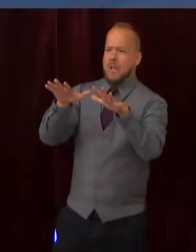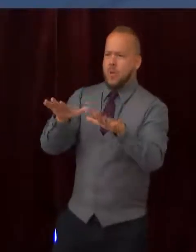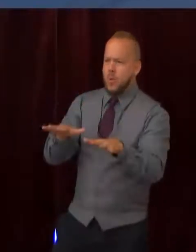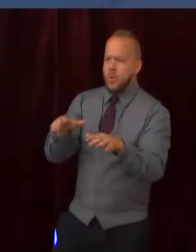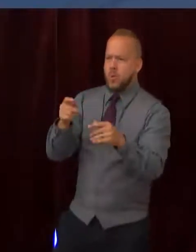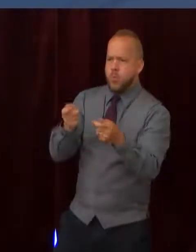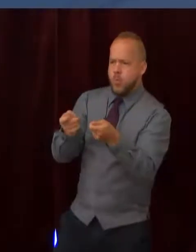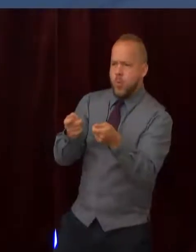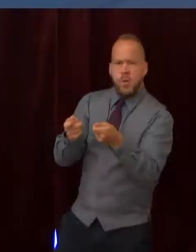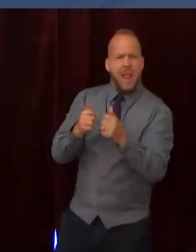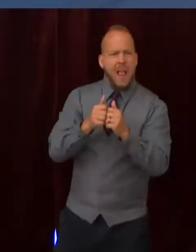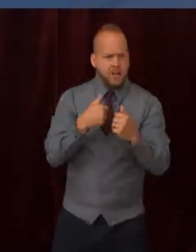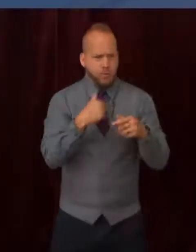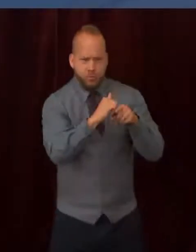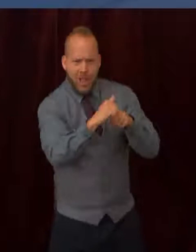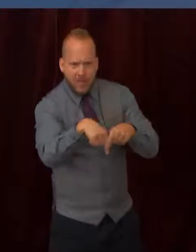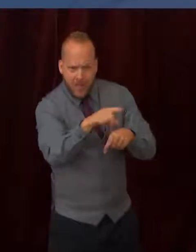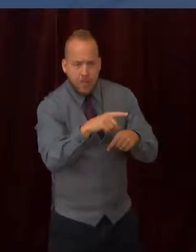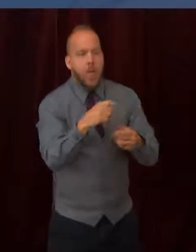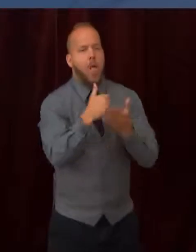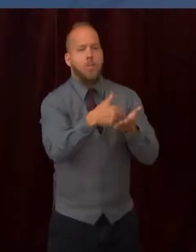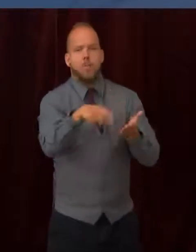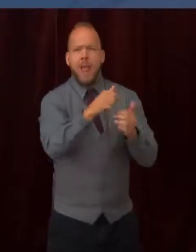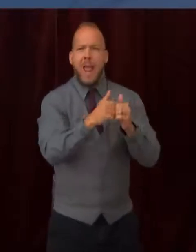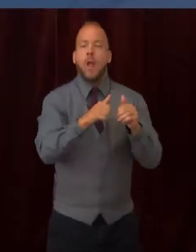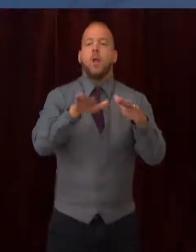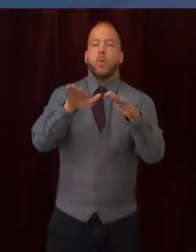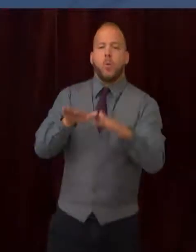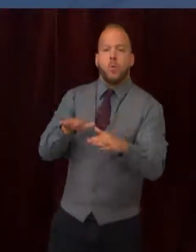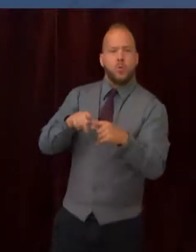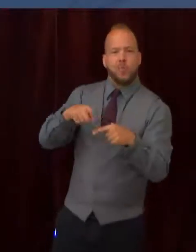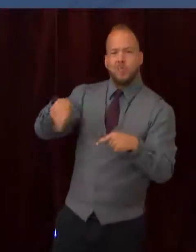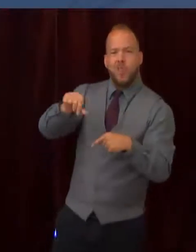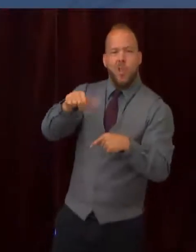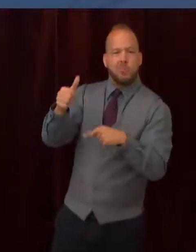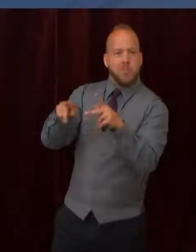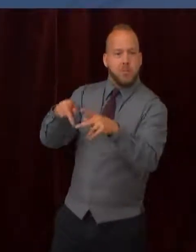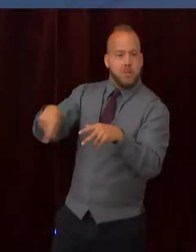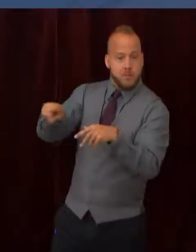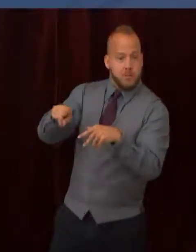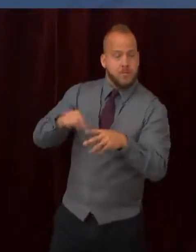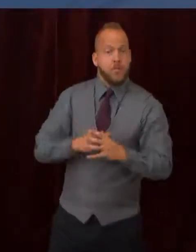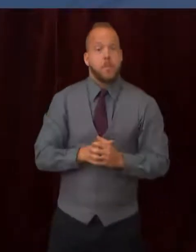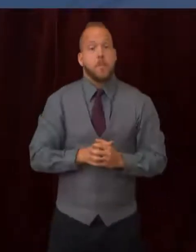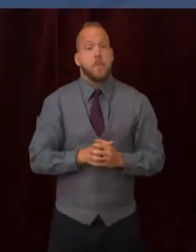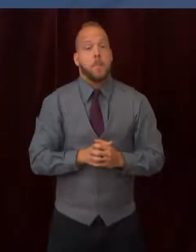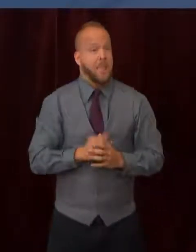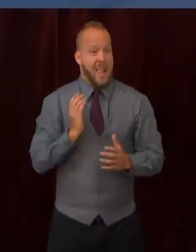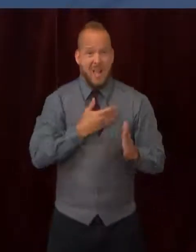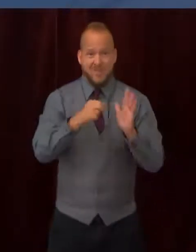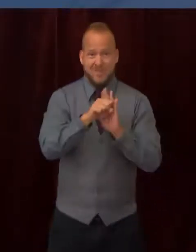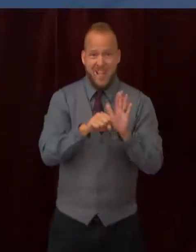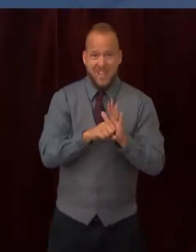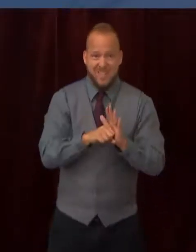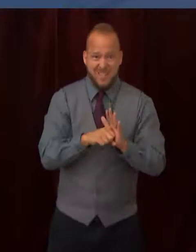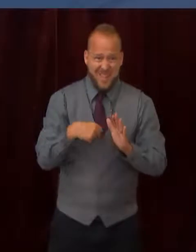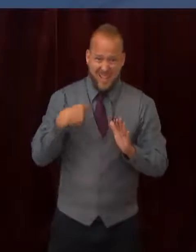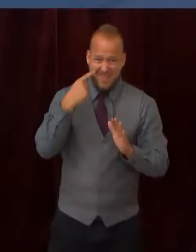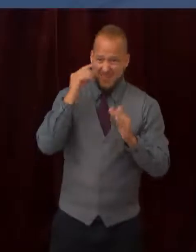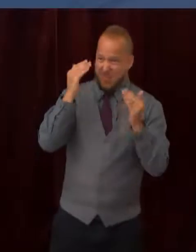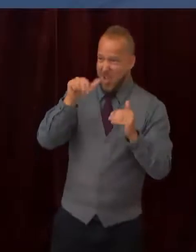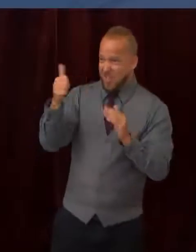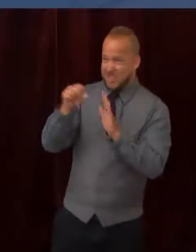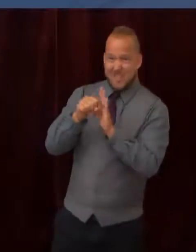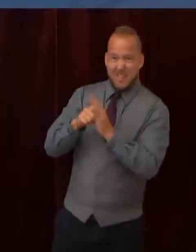the waters when they roll up to a scene. And I think that our state has been frankly admired. It's been called sort of a template by the